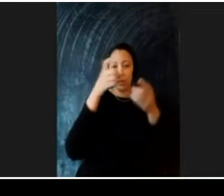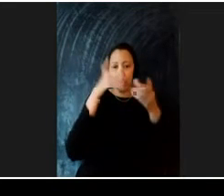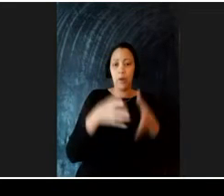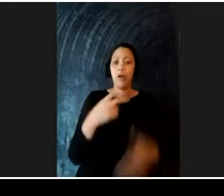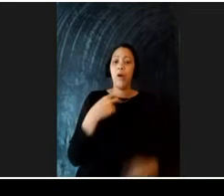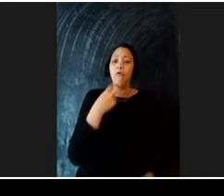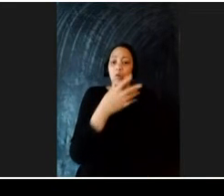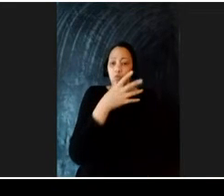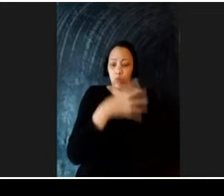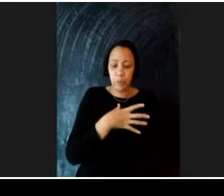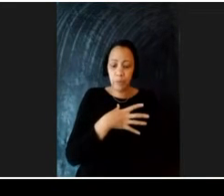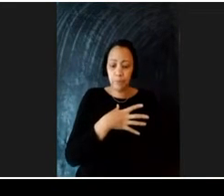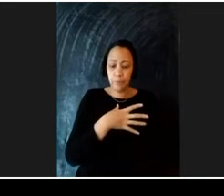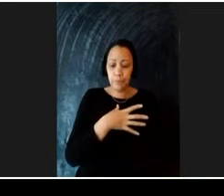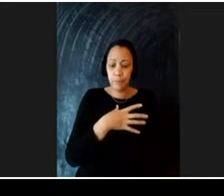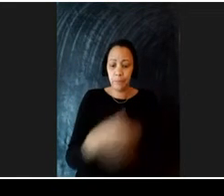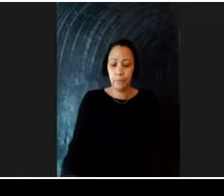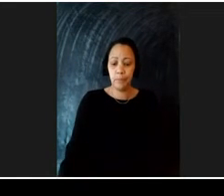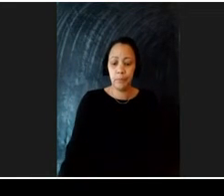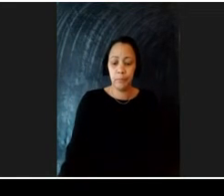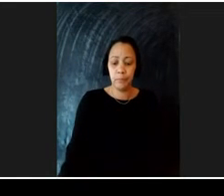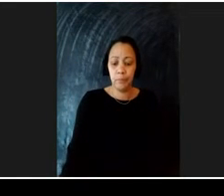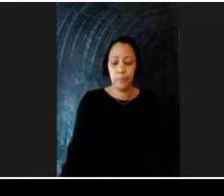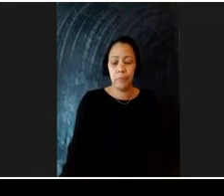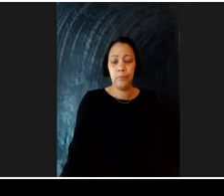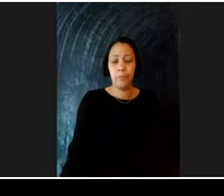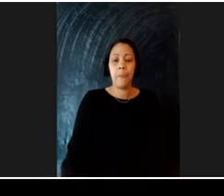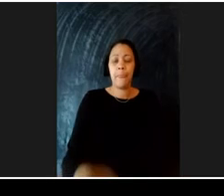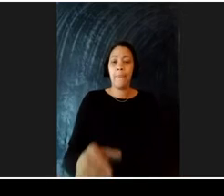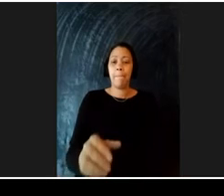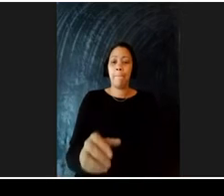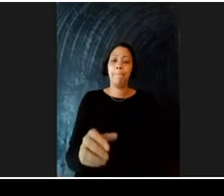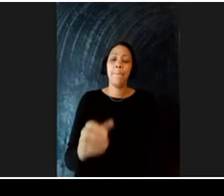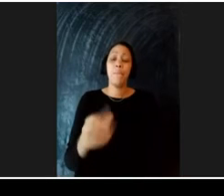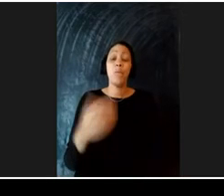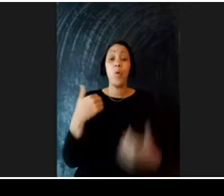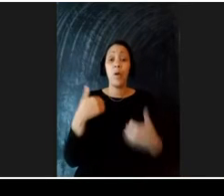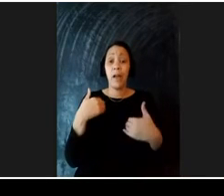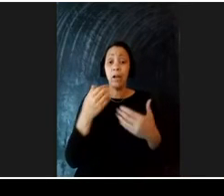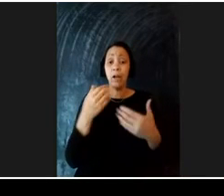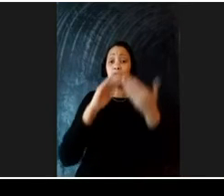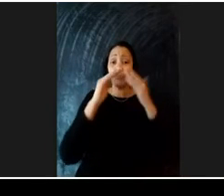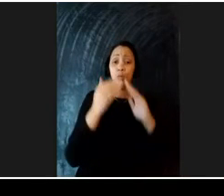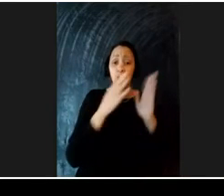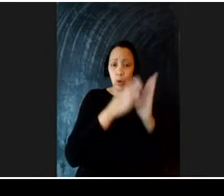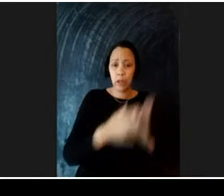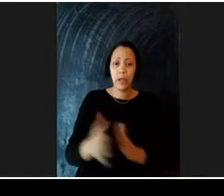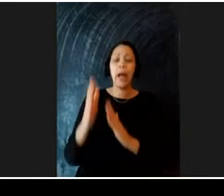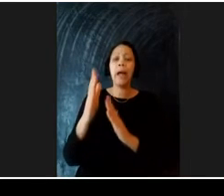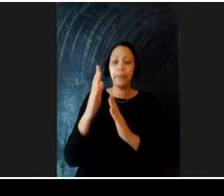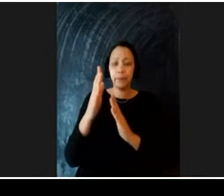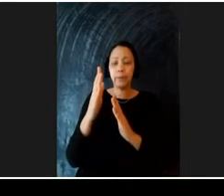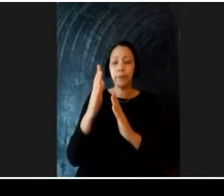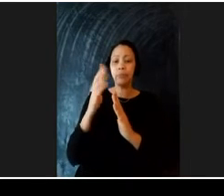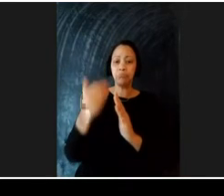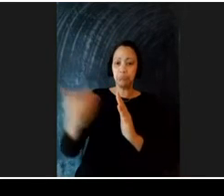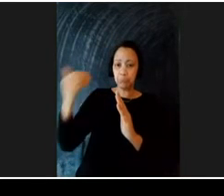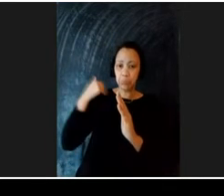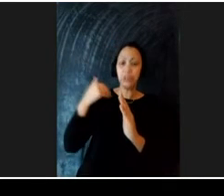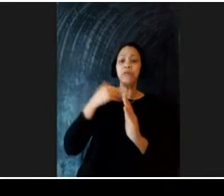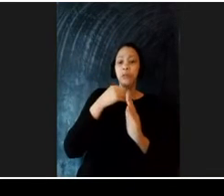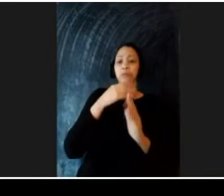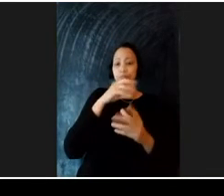implementation and the services survivors turned to for safety Justice and assistance we continue with our mission to